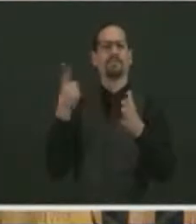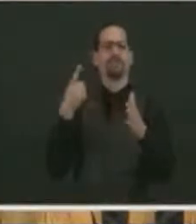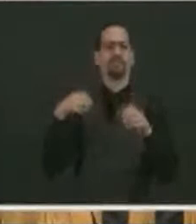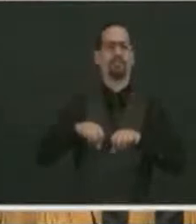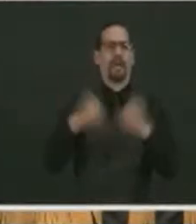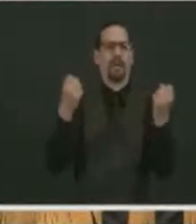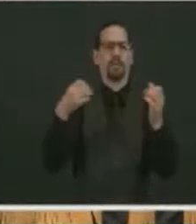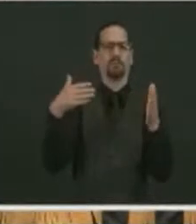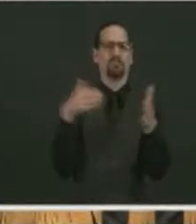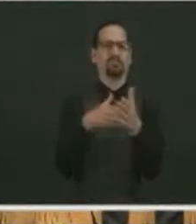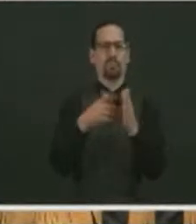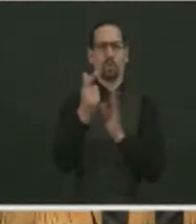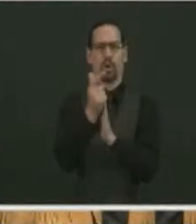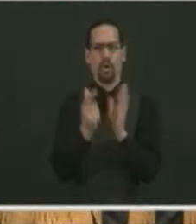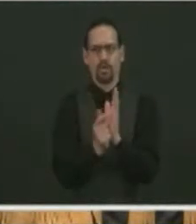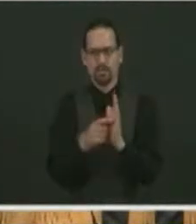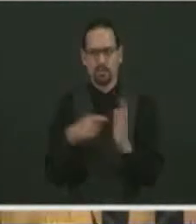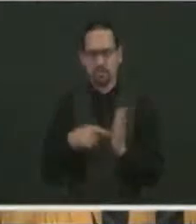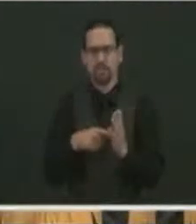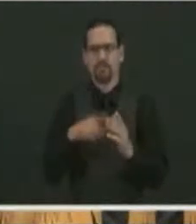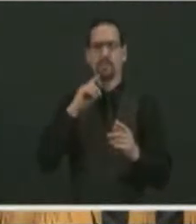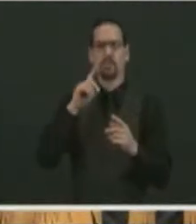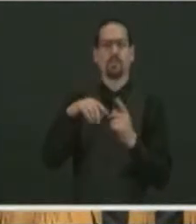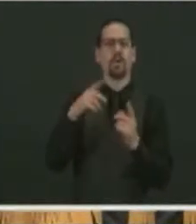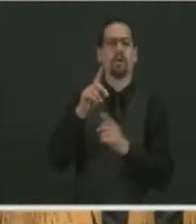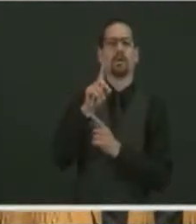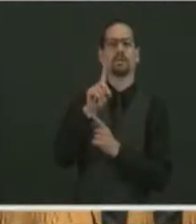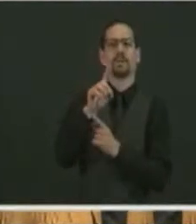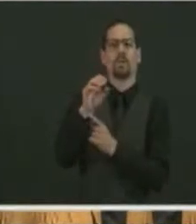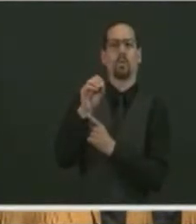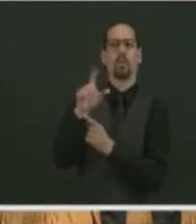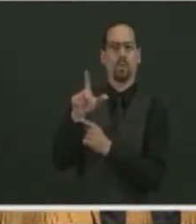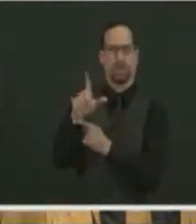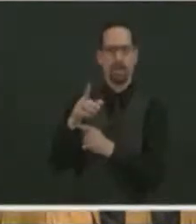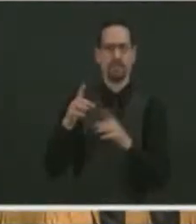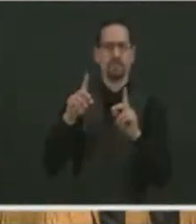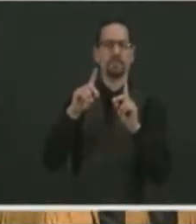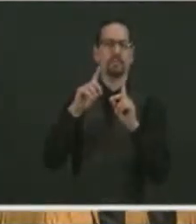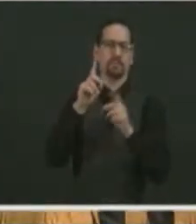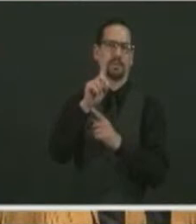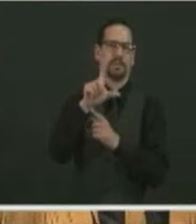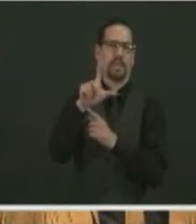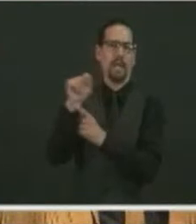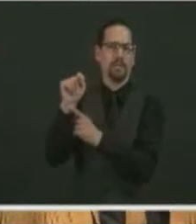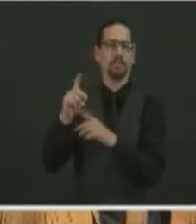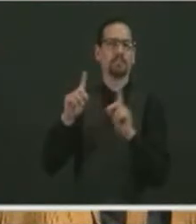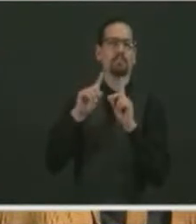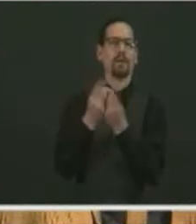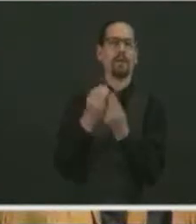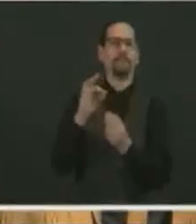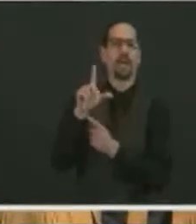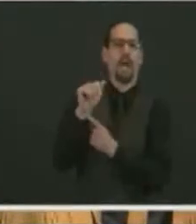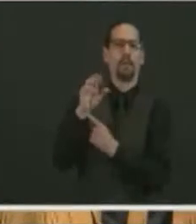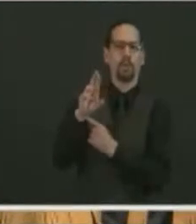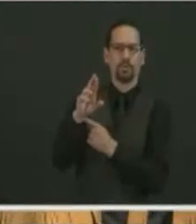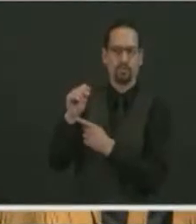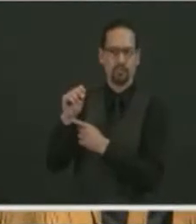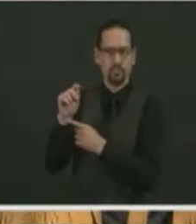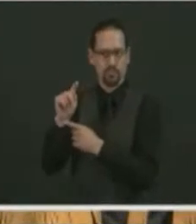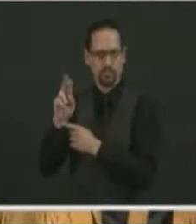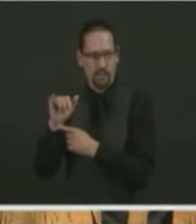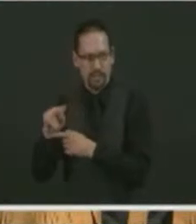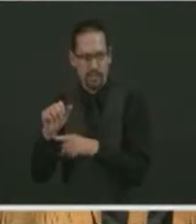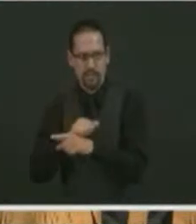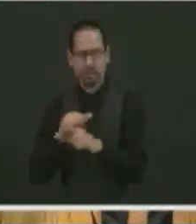Labor. And what they seem to be asking for essentially in the suit, and I read it very, very quickly, so I apologize,